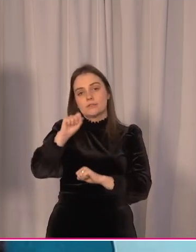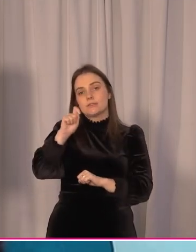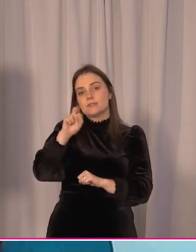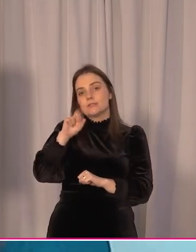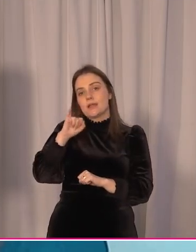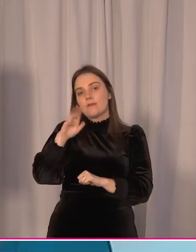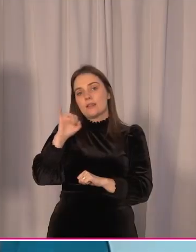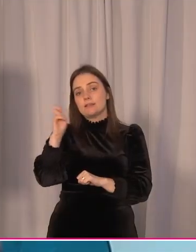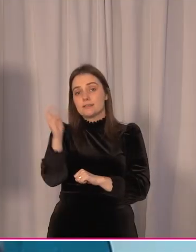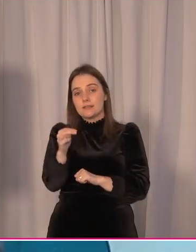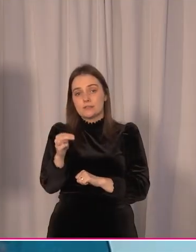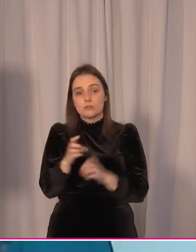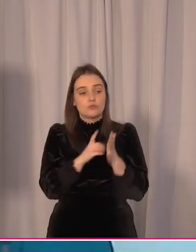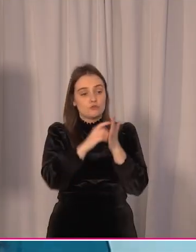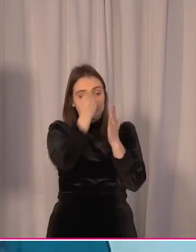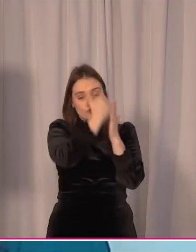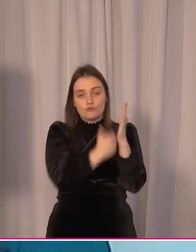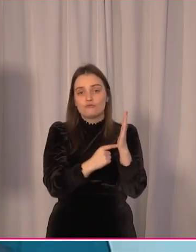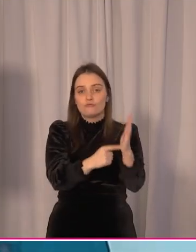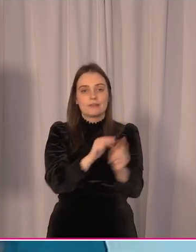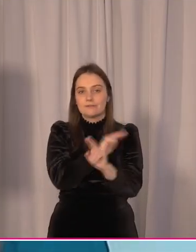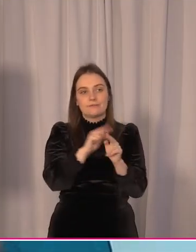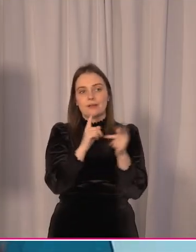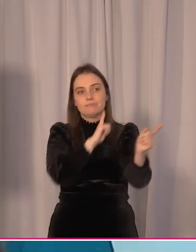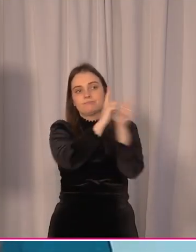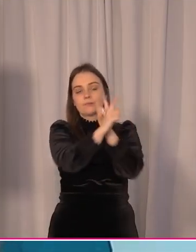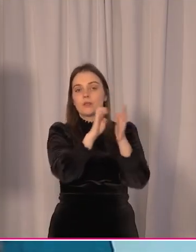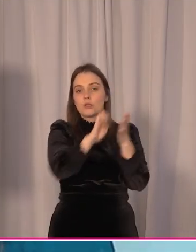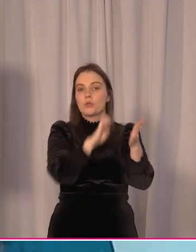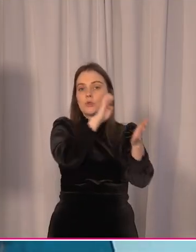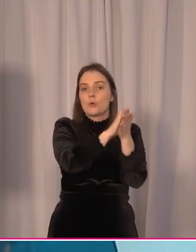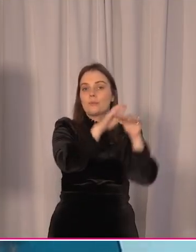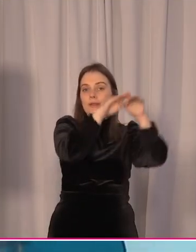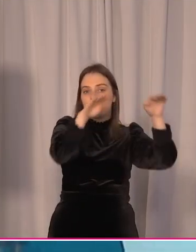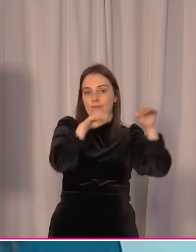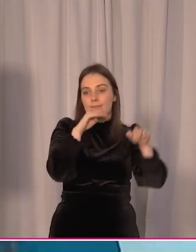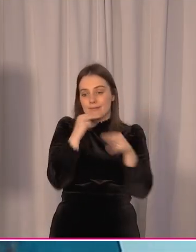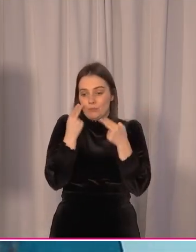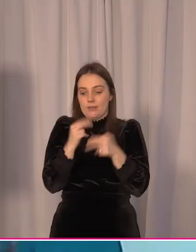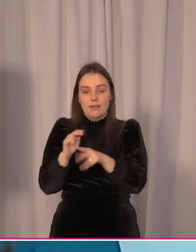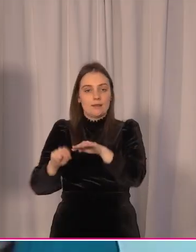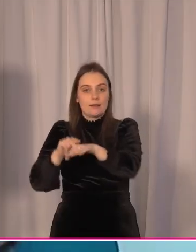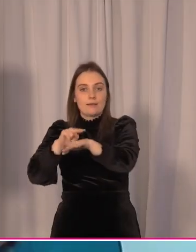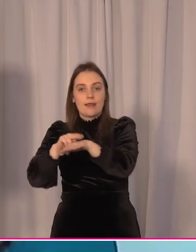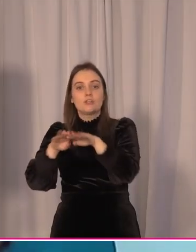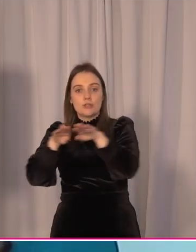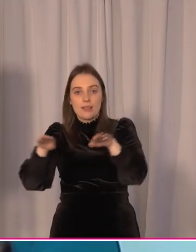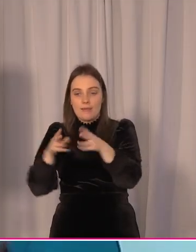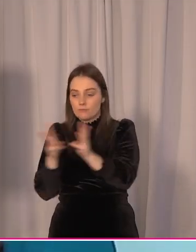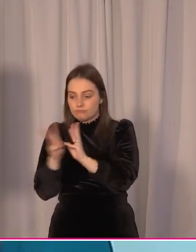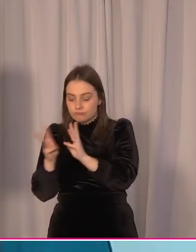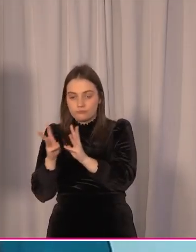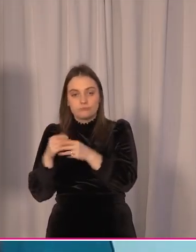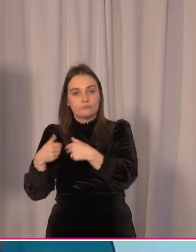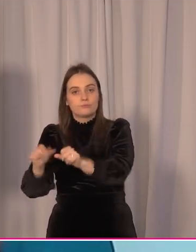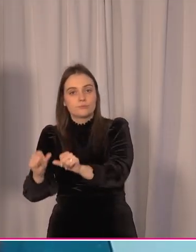the directive didn't allow us to do it at European level, we will continue to work at national level. So if anyone here